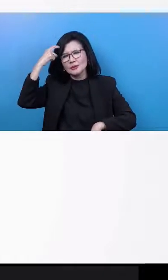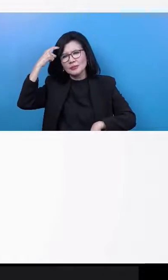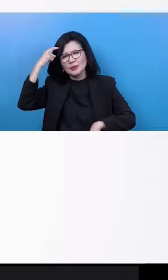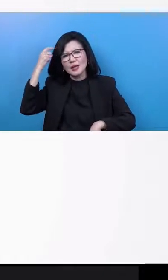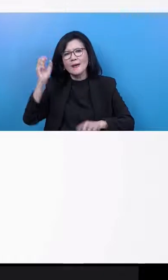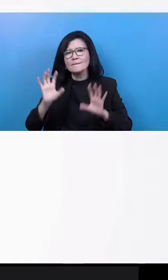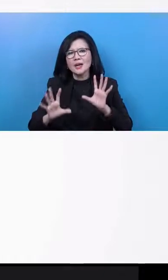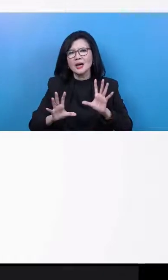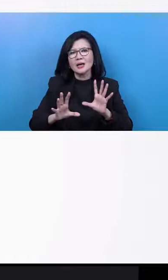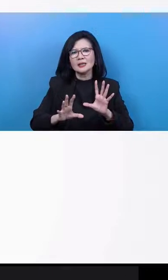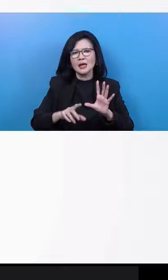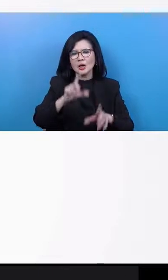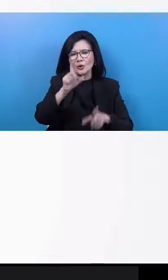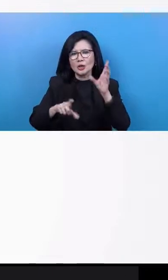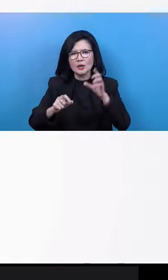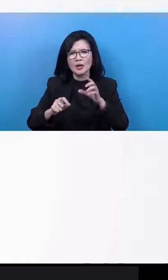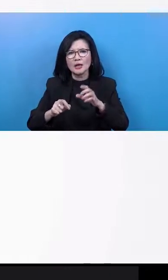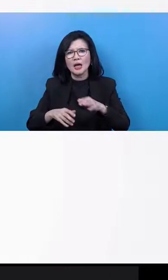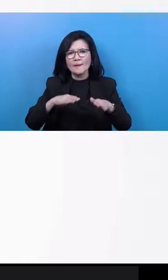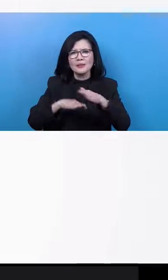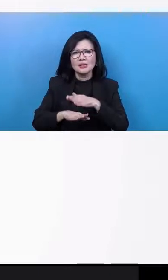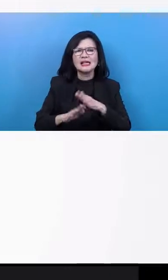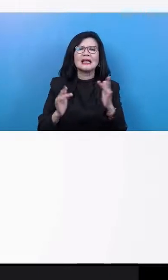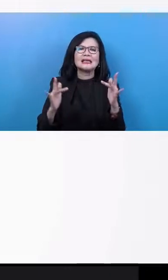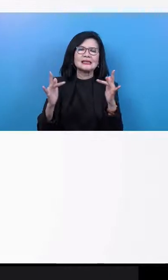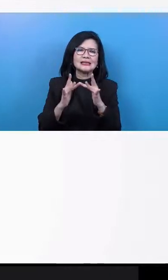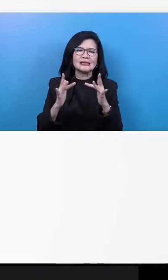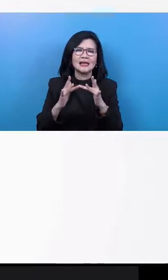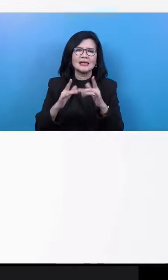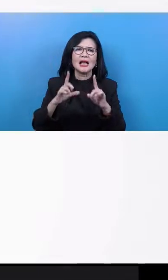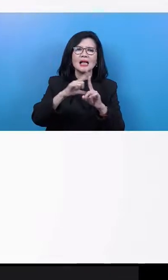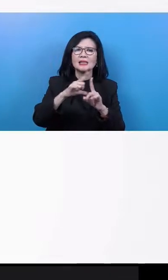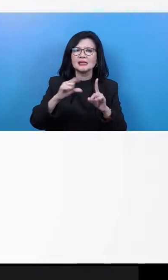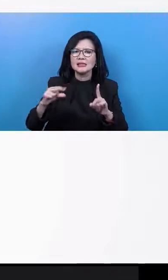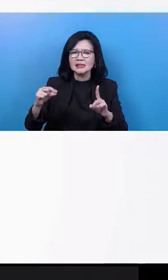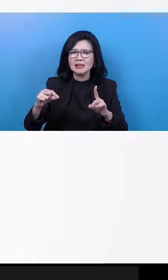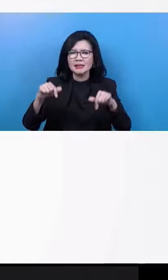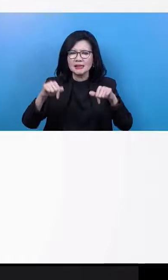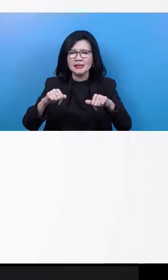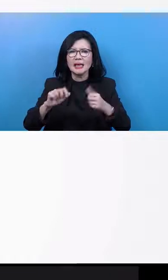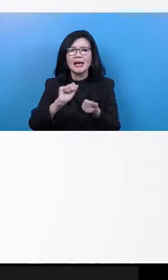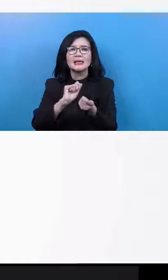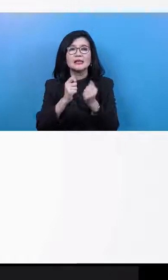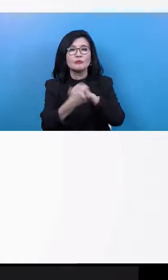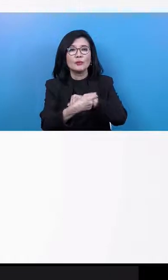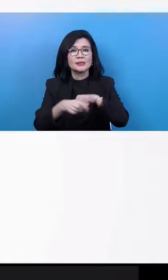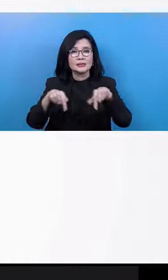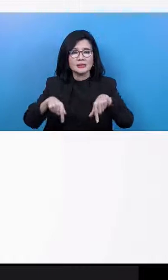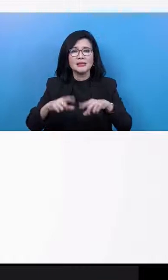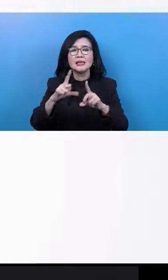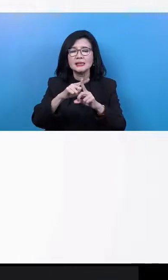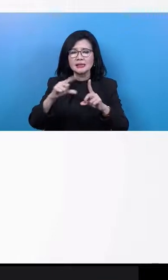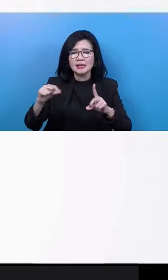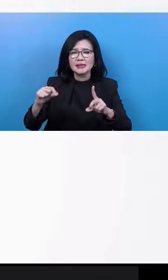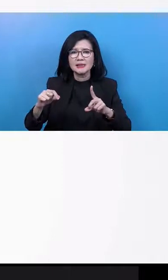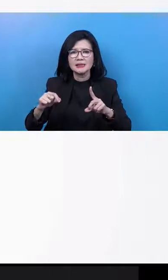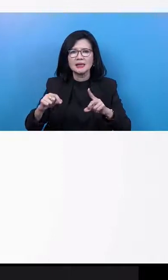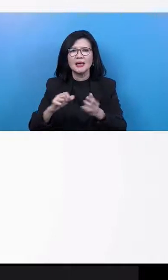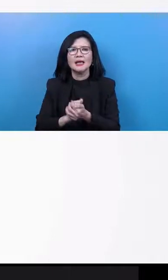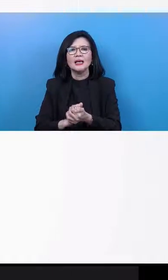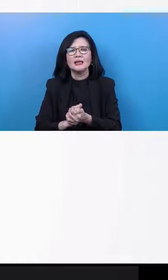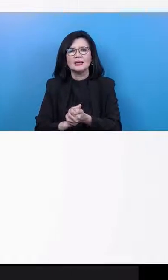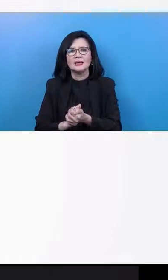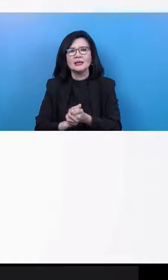the region. So these digitalizations transformation will further support recovery process through, among others, streamlining of